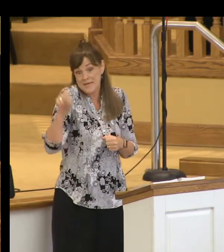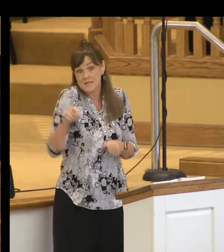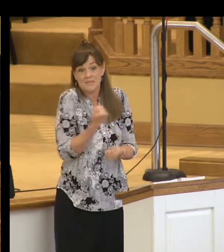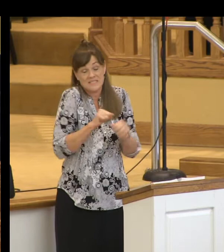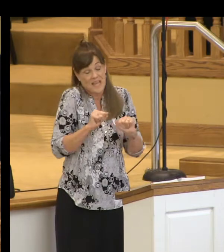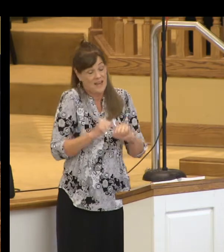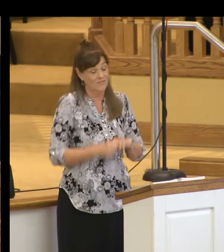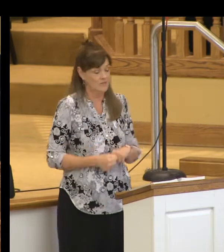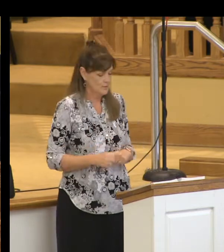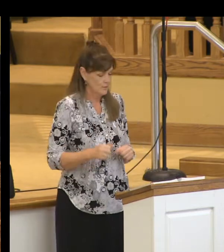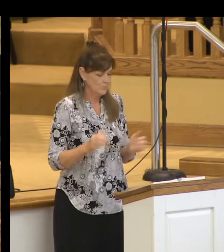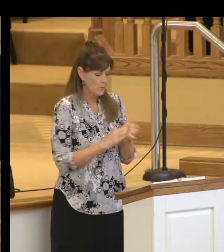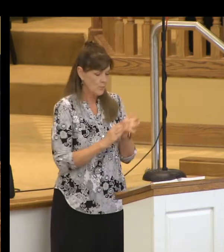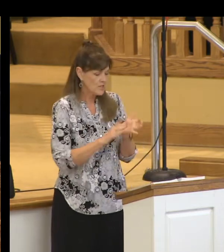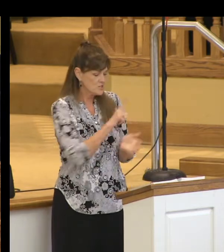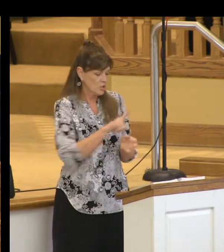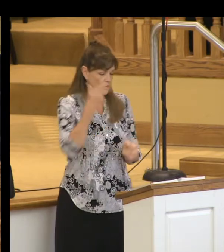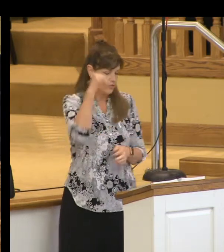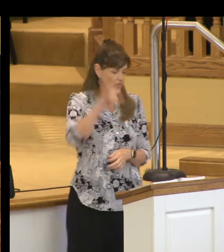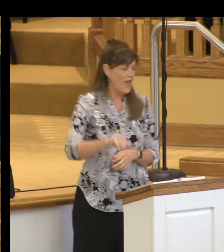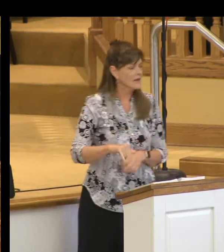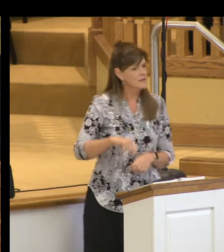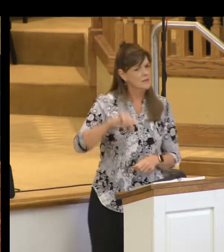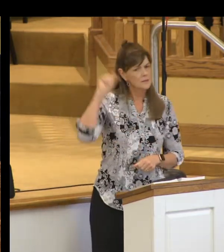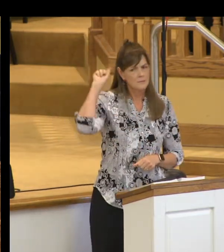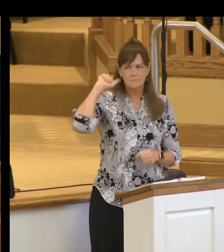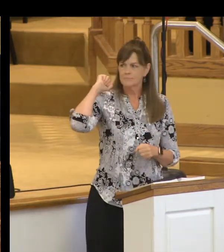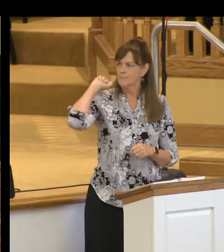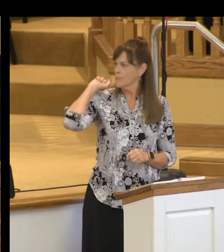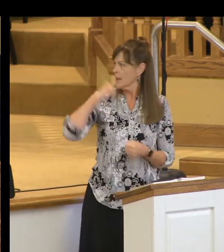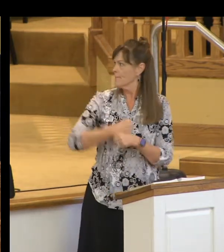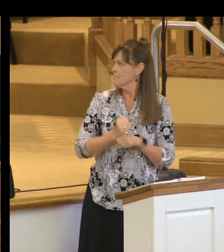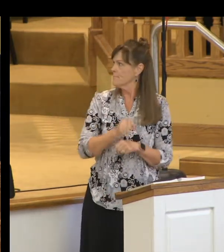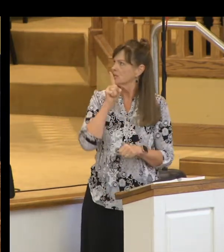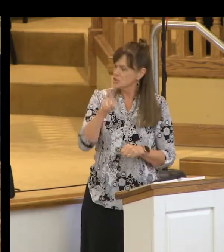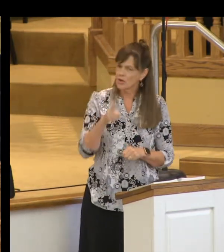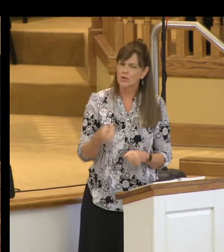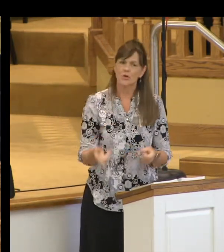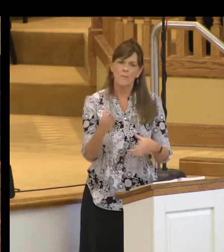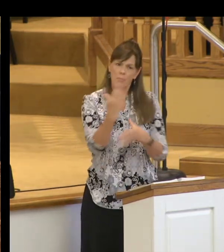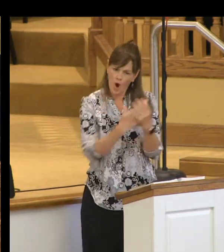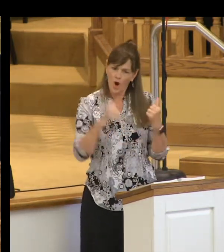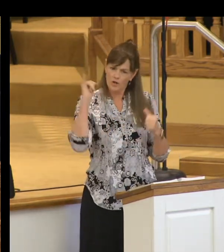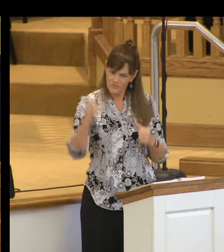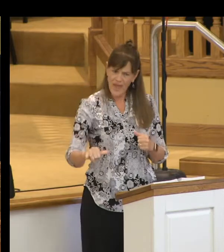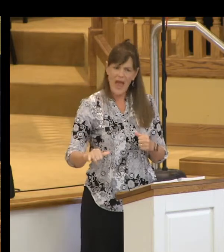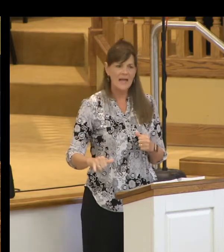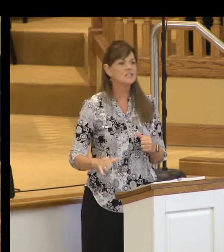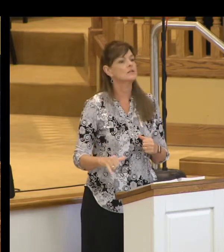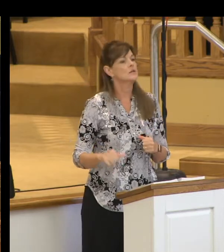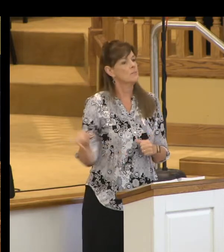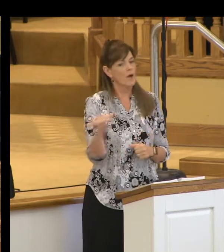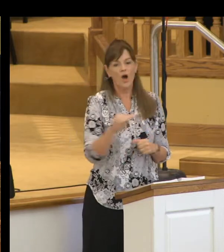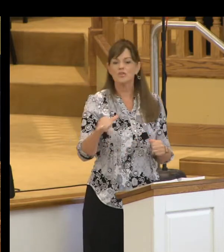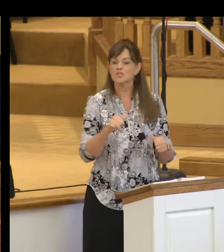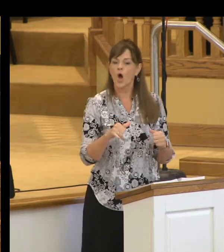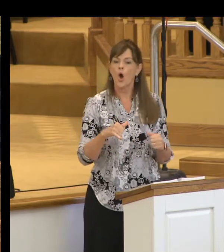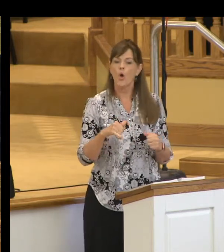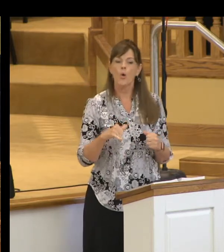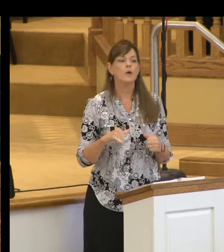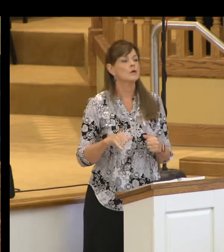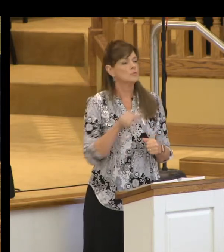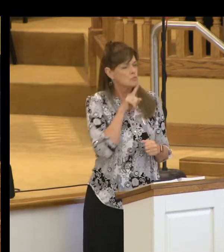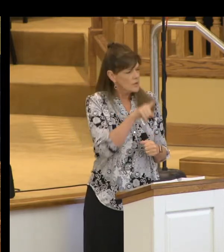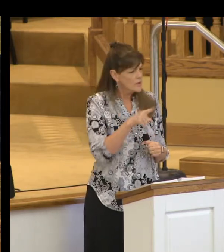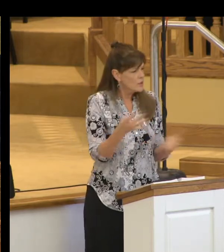praise the Lord for that. Make sure you come out for that. Obviously be a prayer partner. We have to have the prayer partners, because the goal is not just Jefferson City.